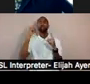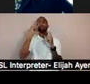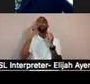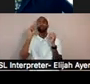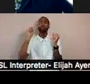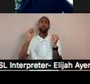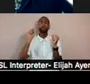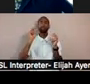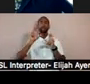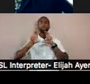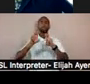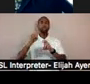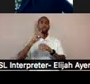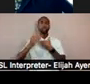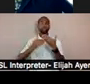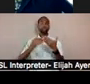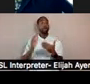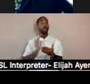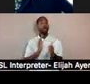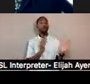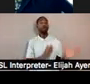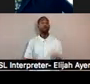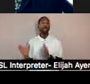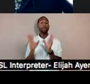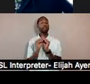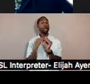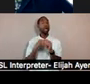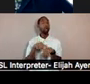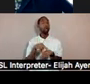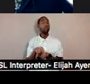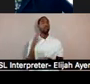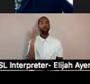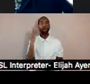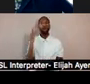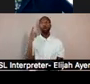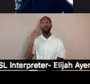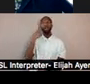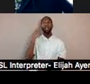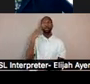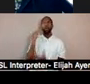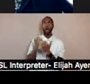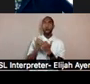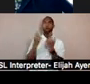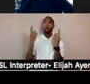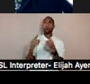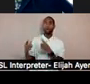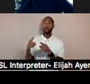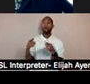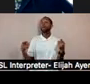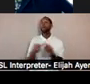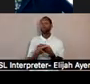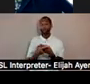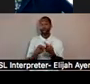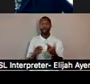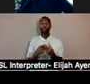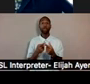to a process. And in our planning meeting, I like referenced this, and I was like, because we all know how we want things to go in conflict. And we had a